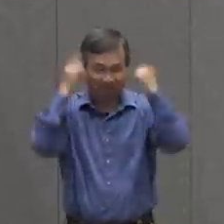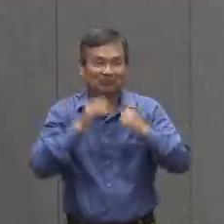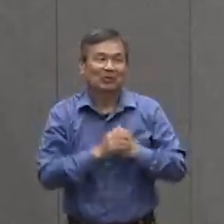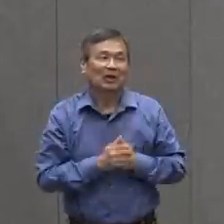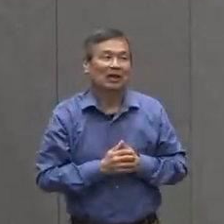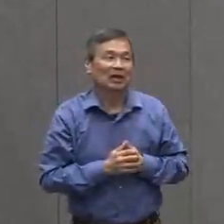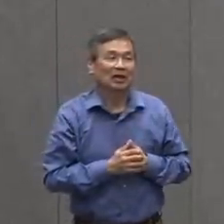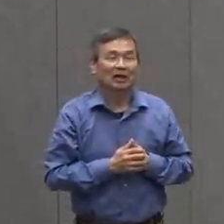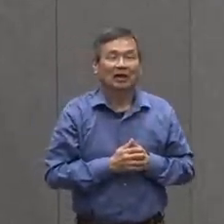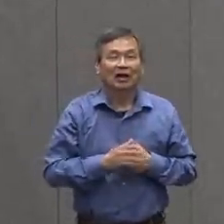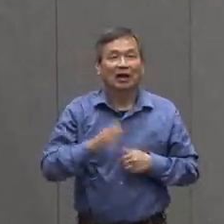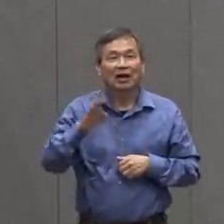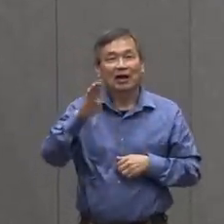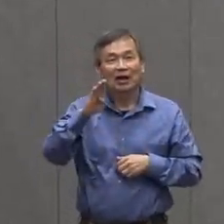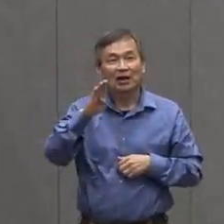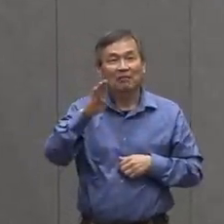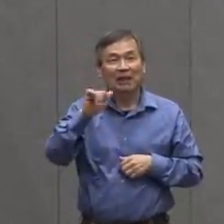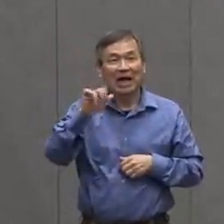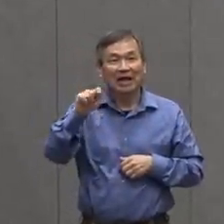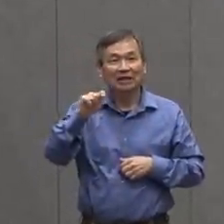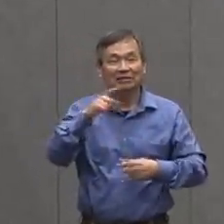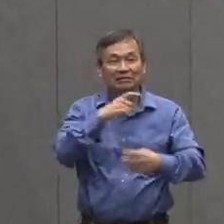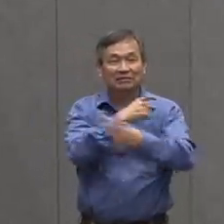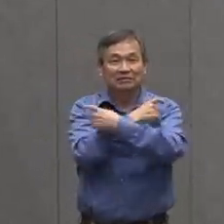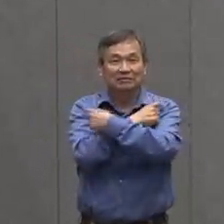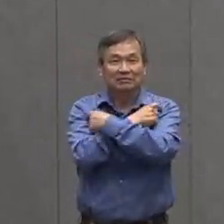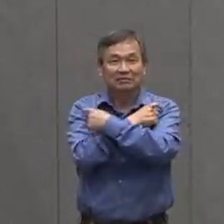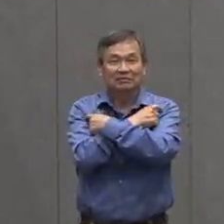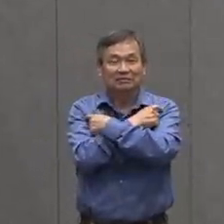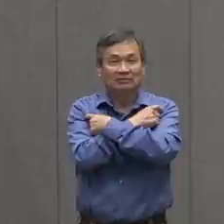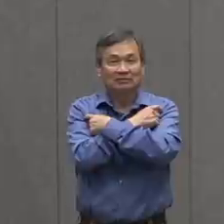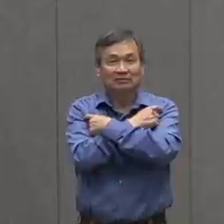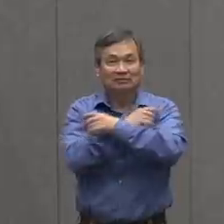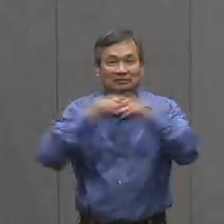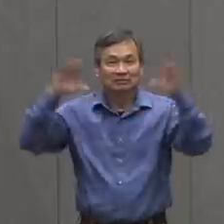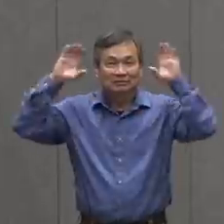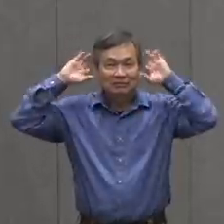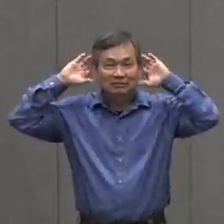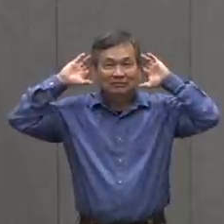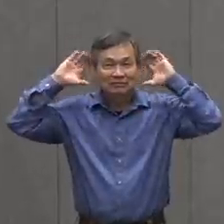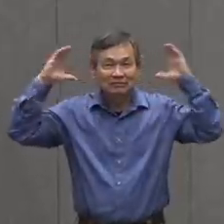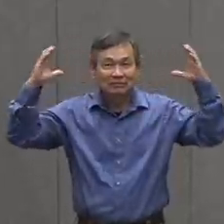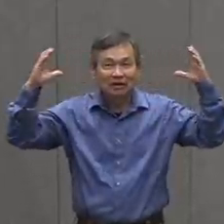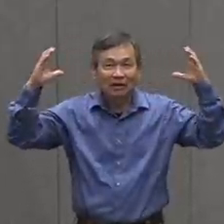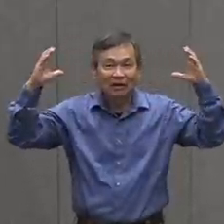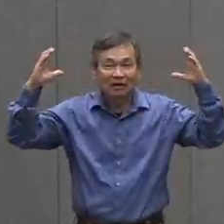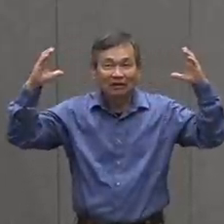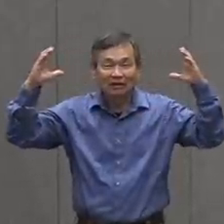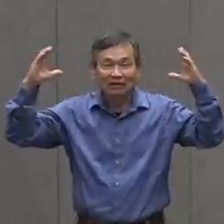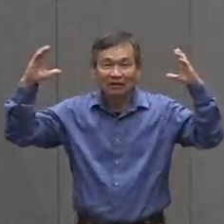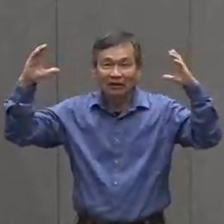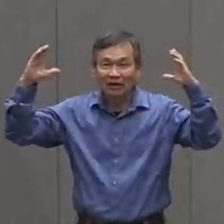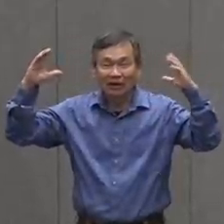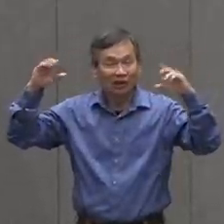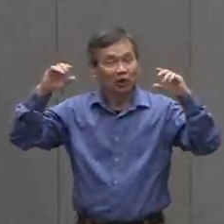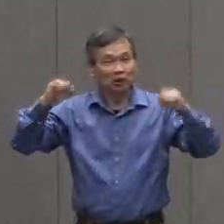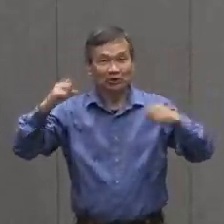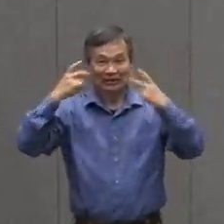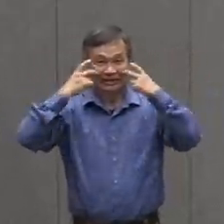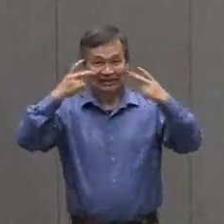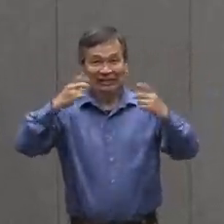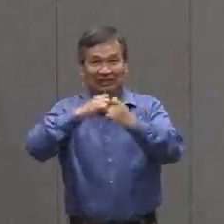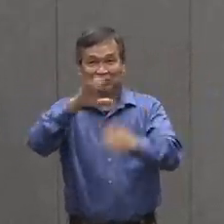If you're a bat, you see with your ears. I never knew that about